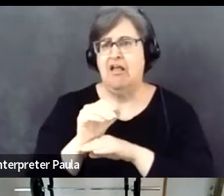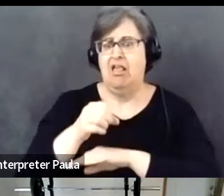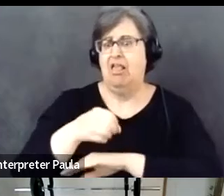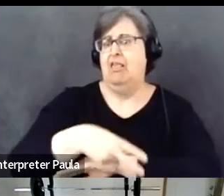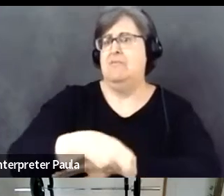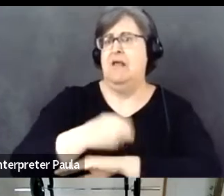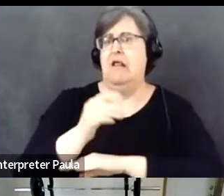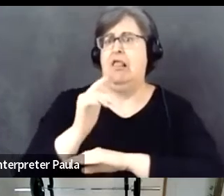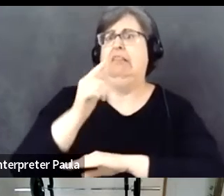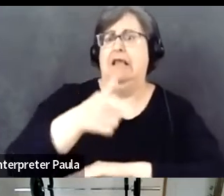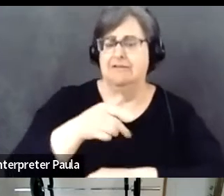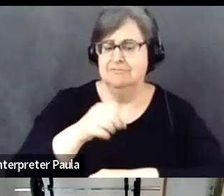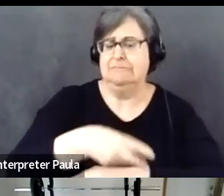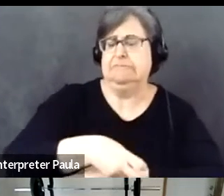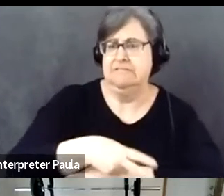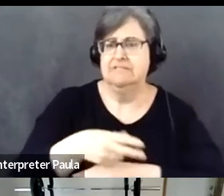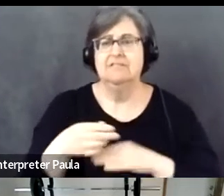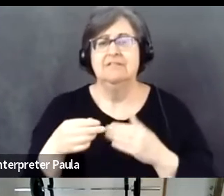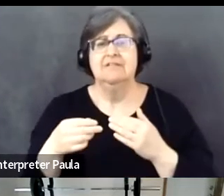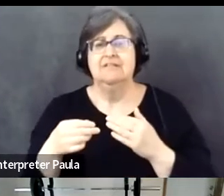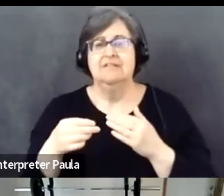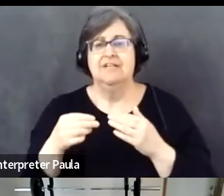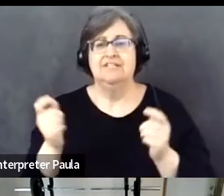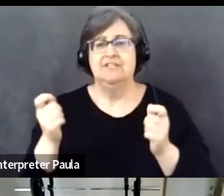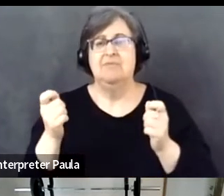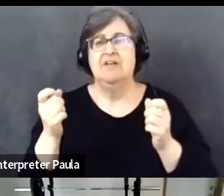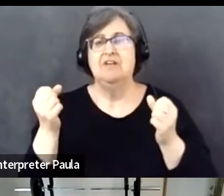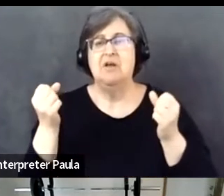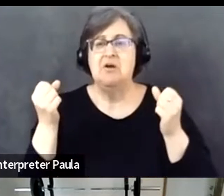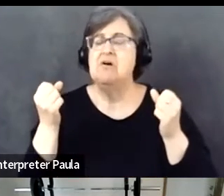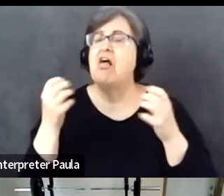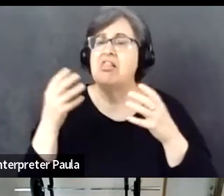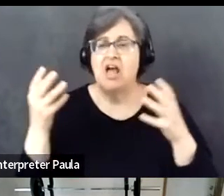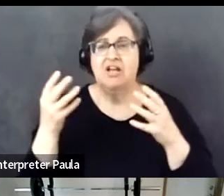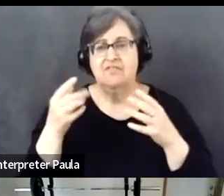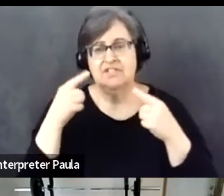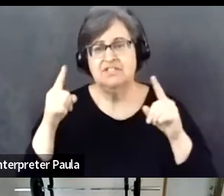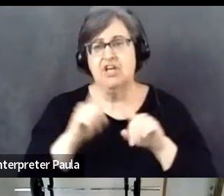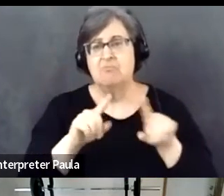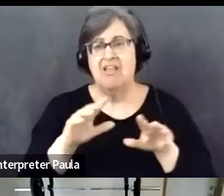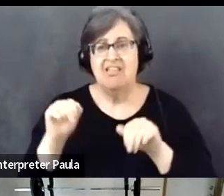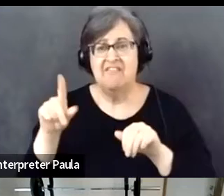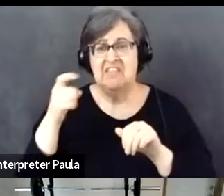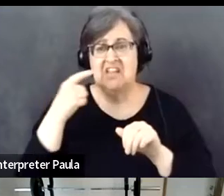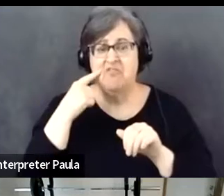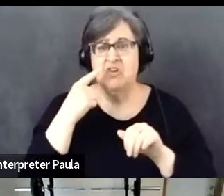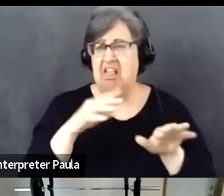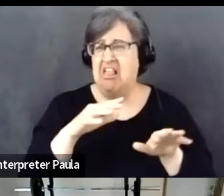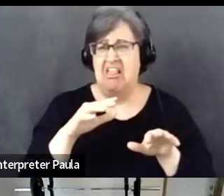and celebrated a lot of success that had happened, but also probably left with some things that she'd like to